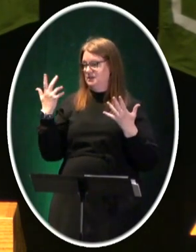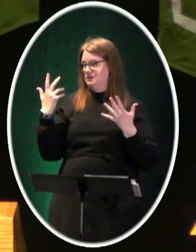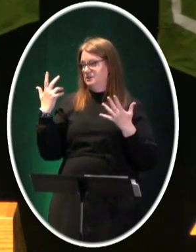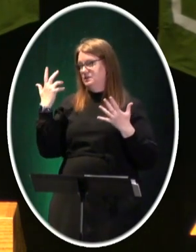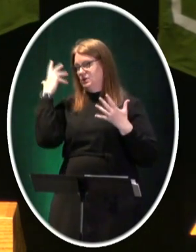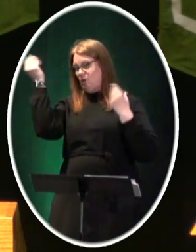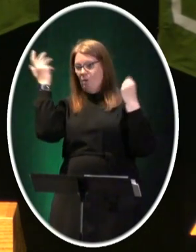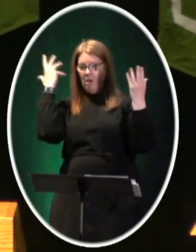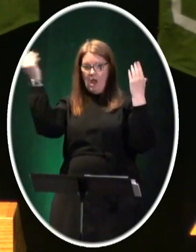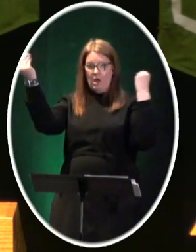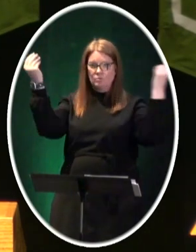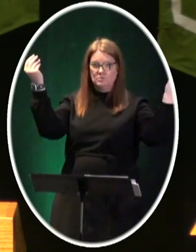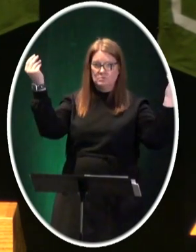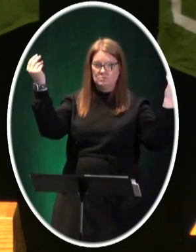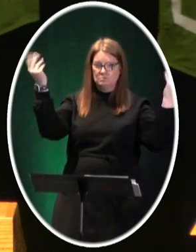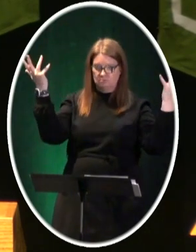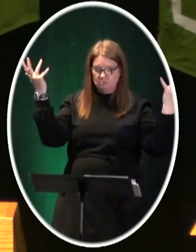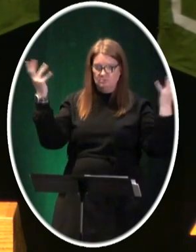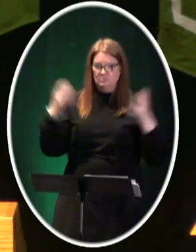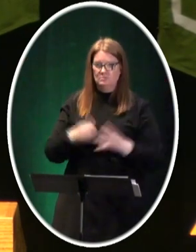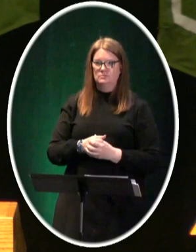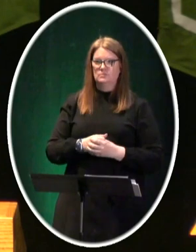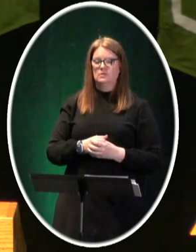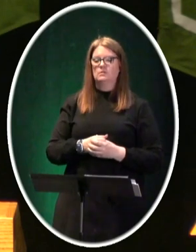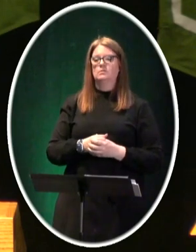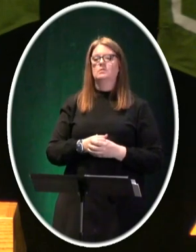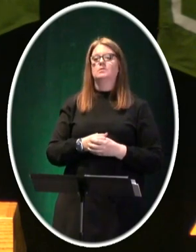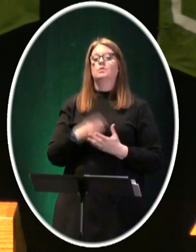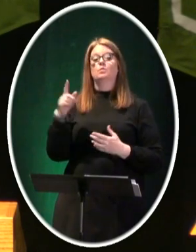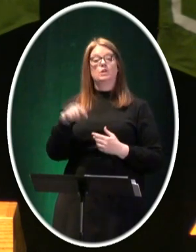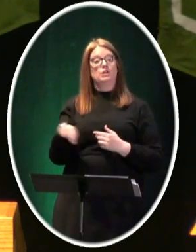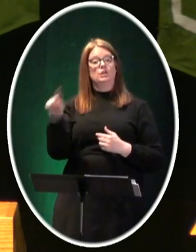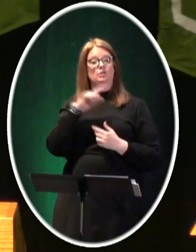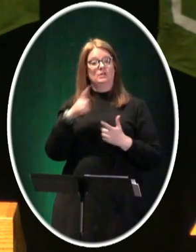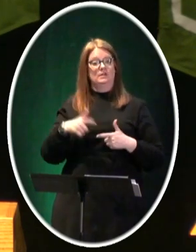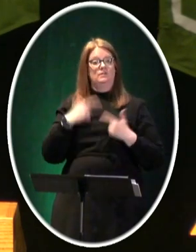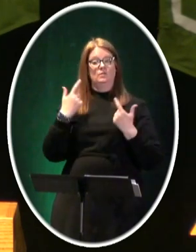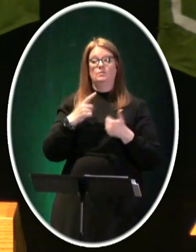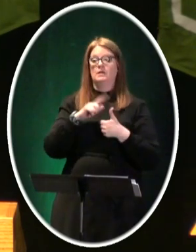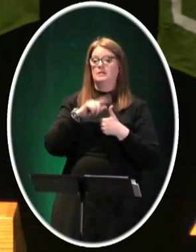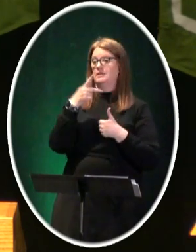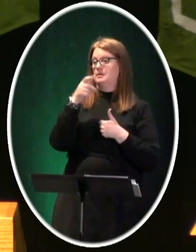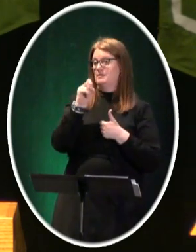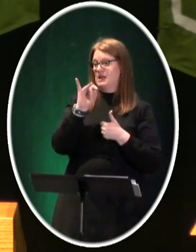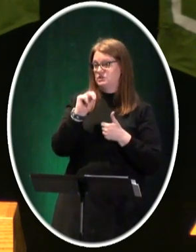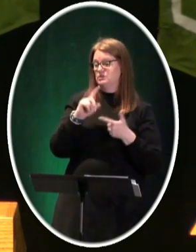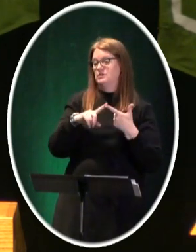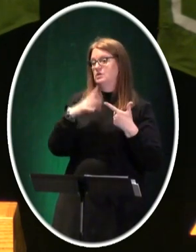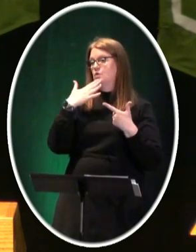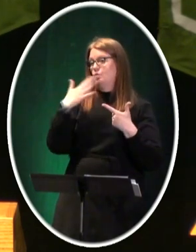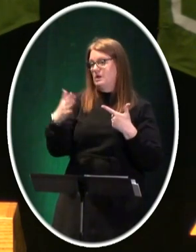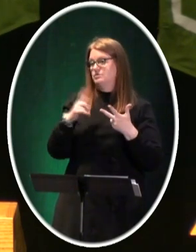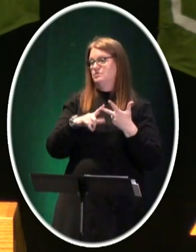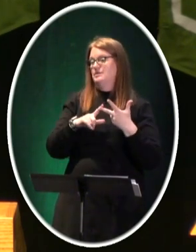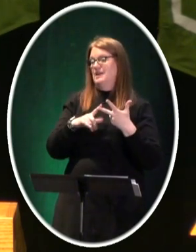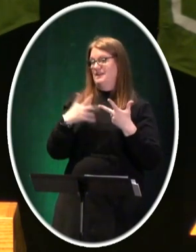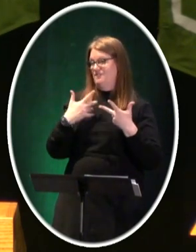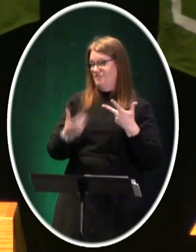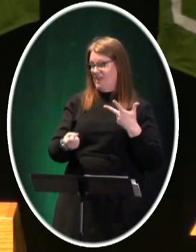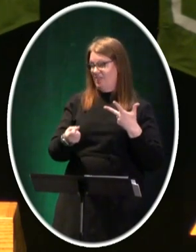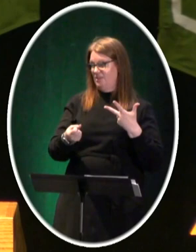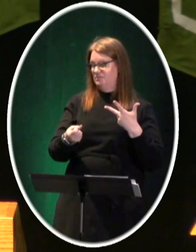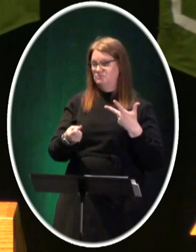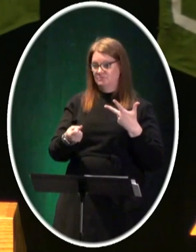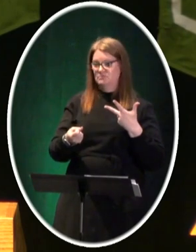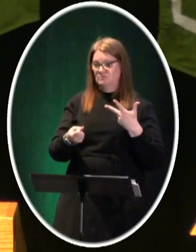your next steps, remember, when you live your life with passion, gratitude, and faith, not only